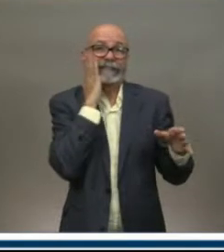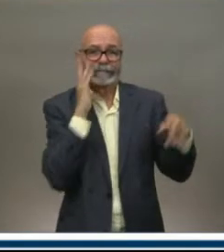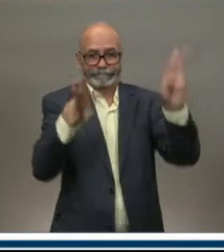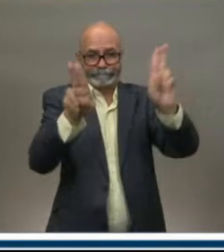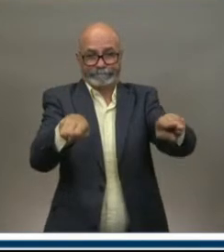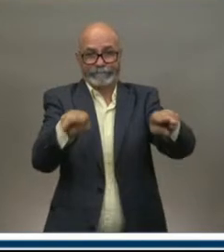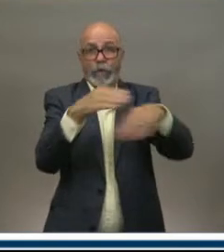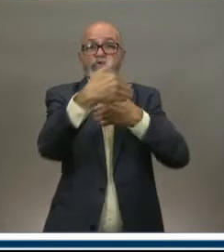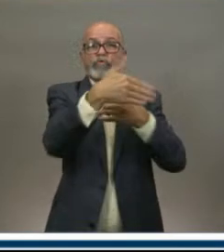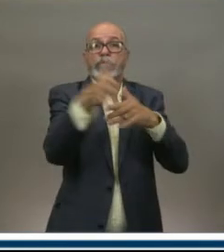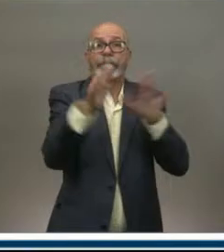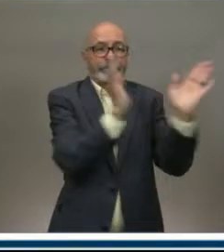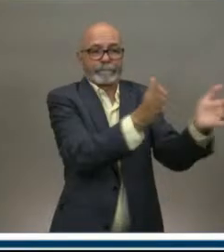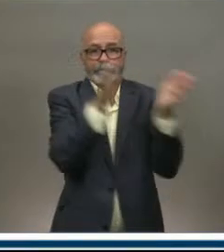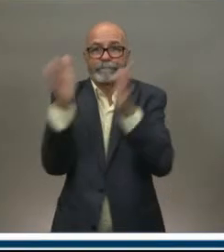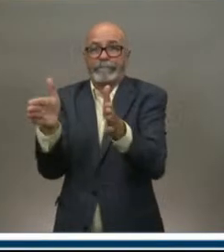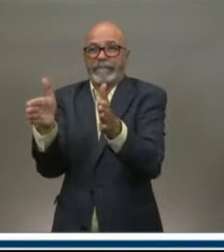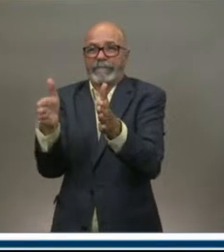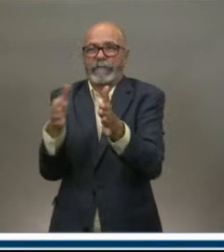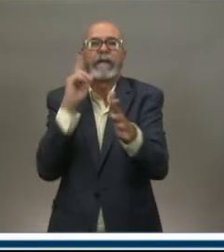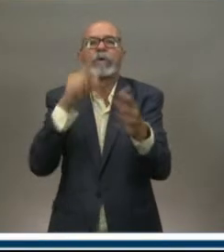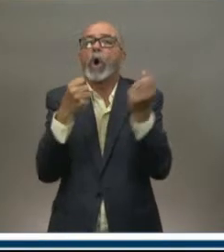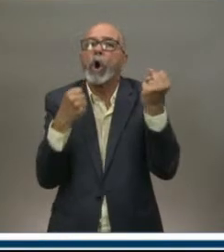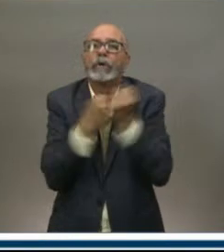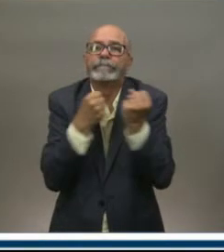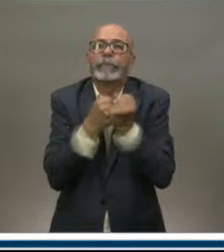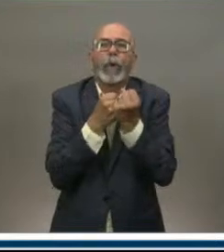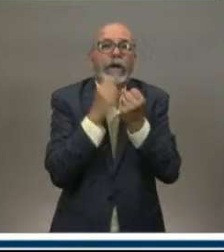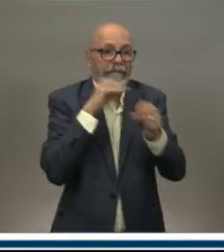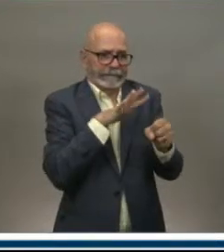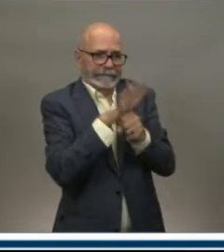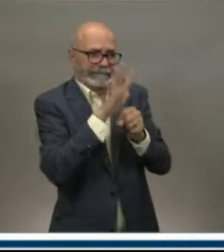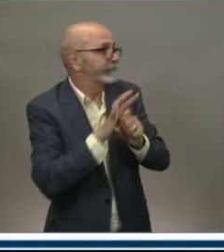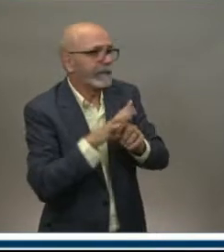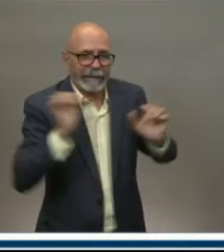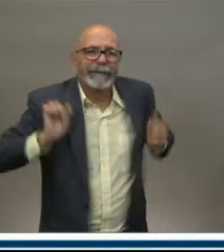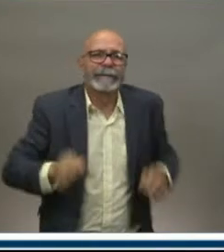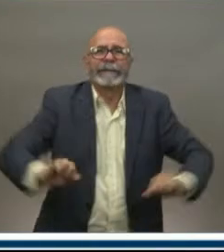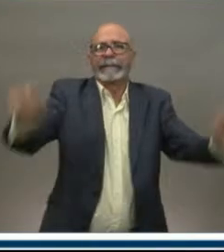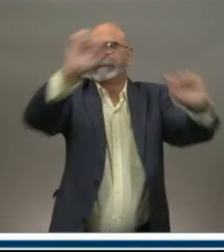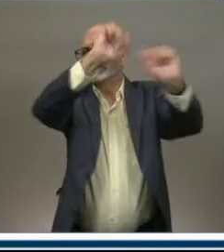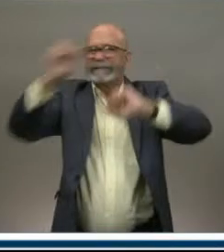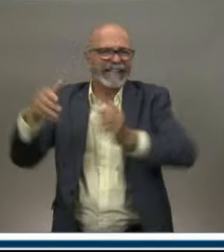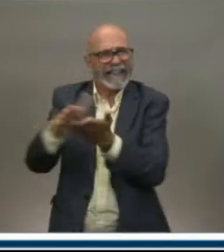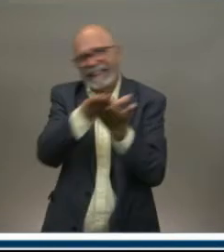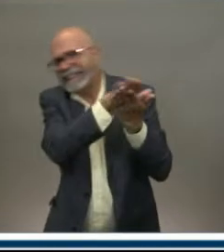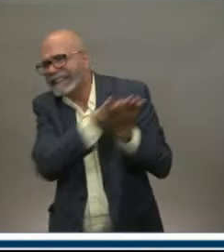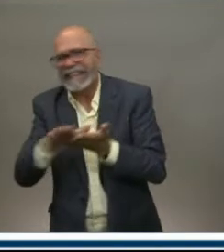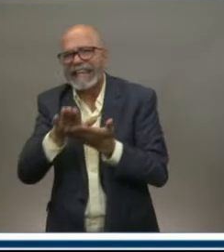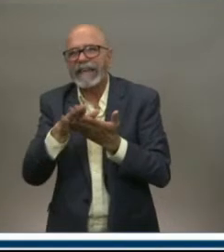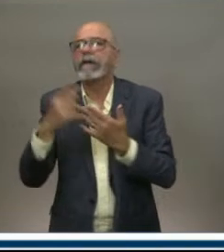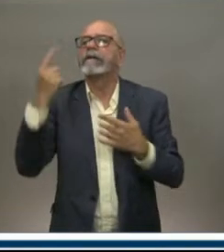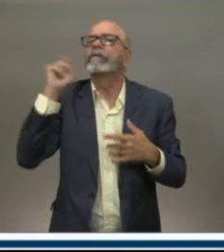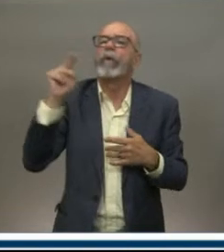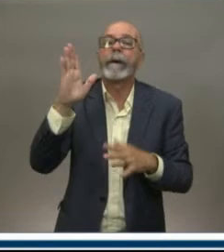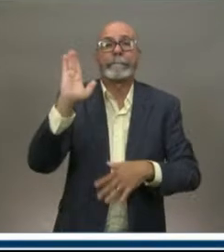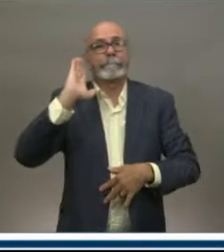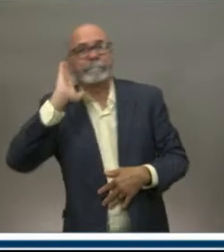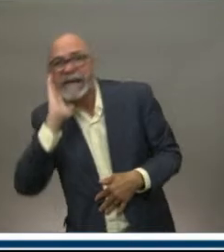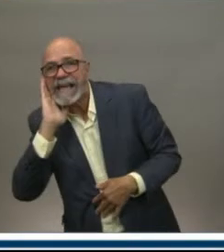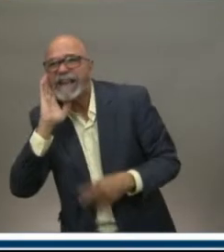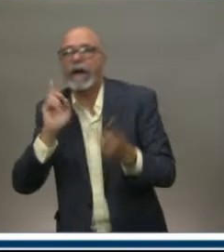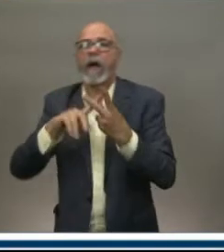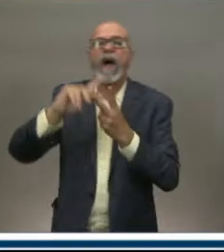increased cleaning will also help with the IPAC needs in bedrooms and bathrooms.